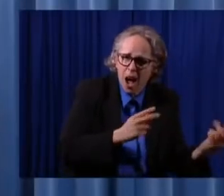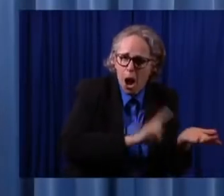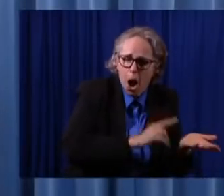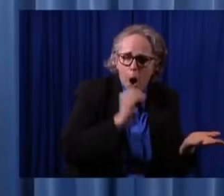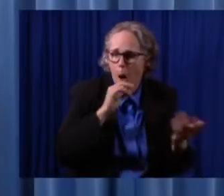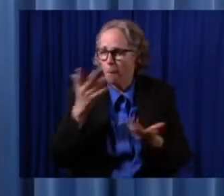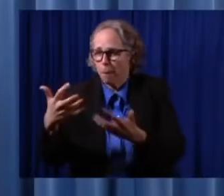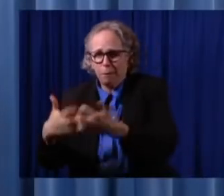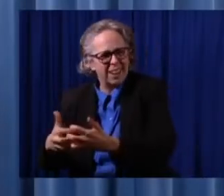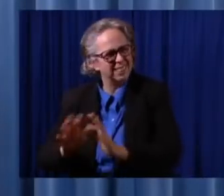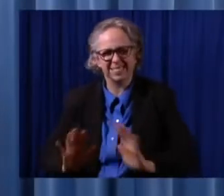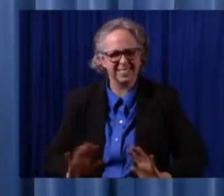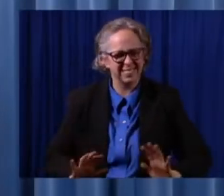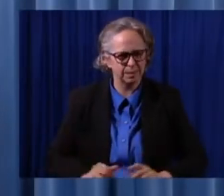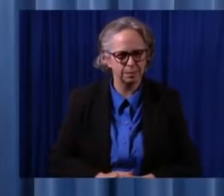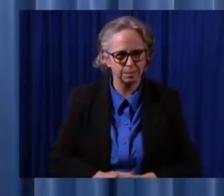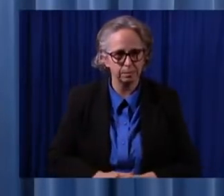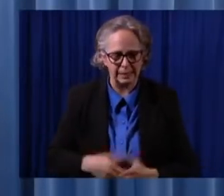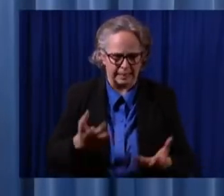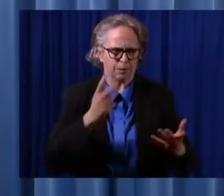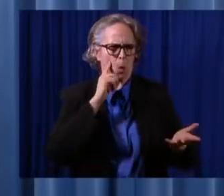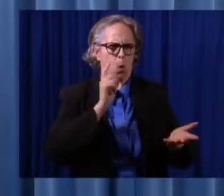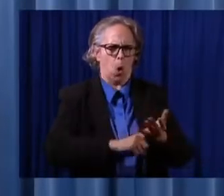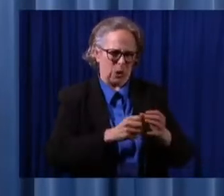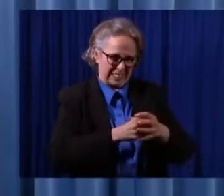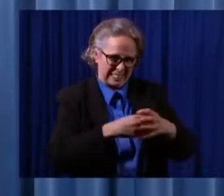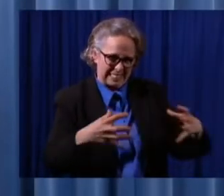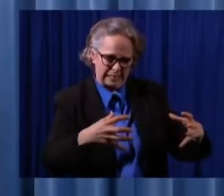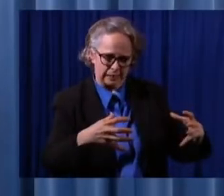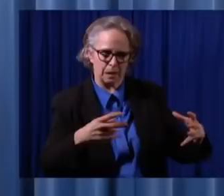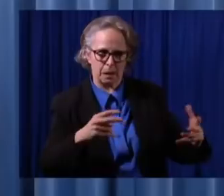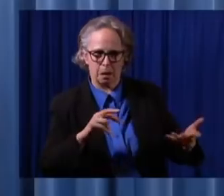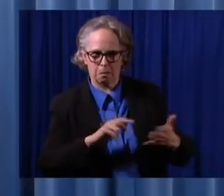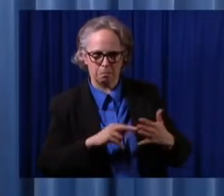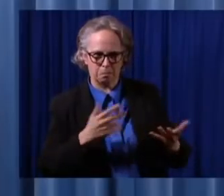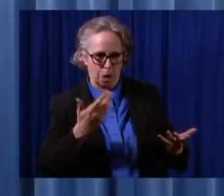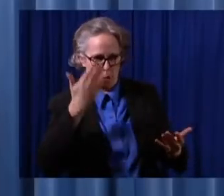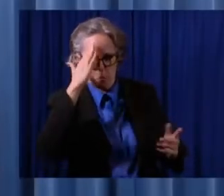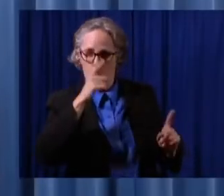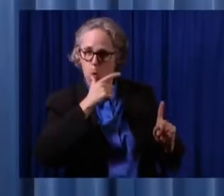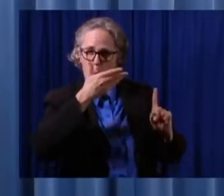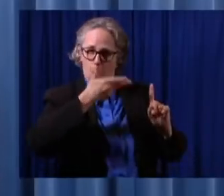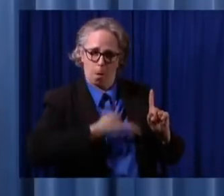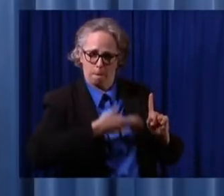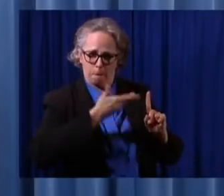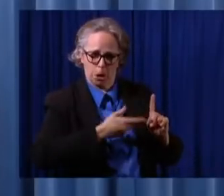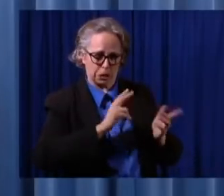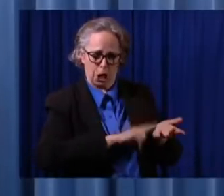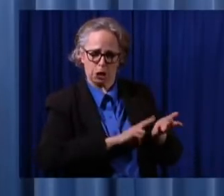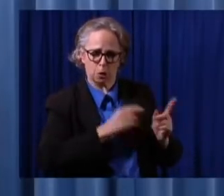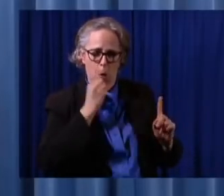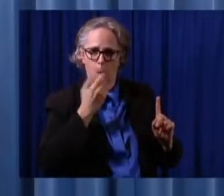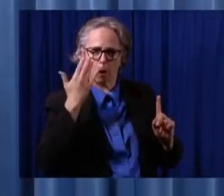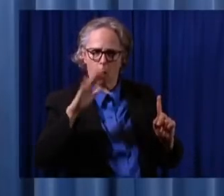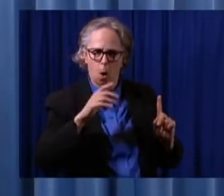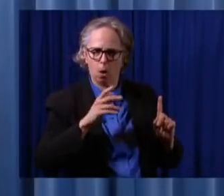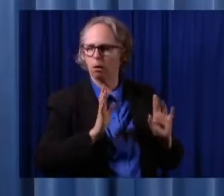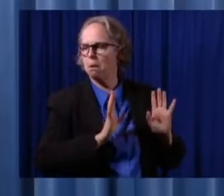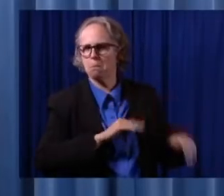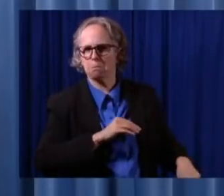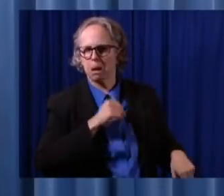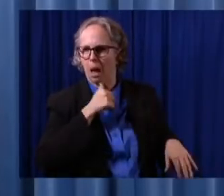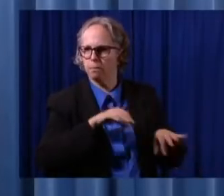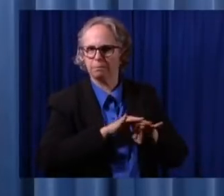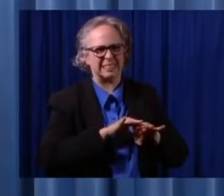nursing home, I don't have anything to worry about, because you have people who work in that nursing home who are going out into the community all the time. The same way